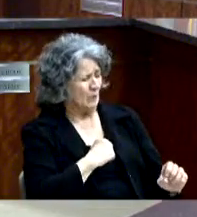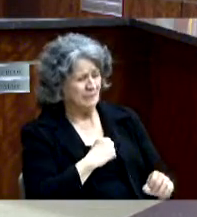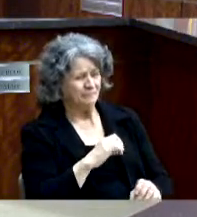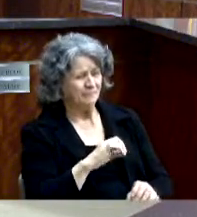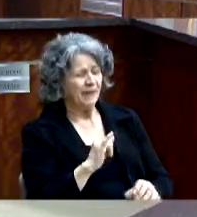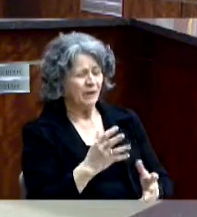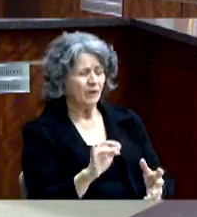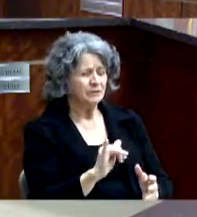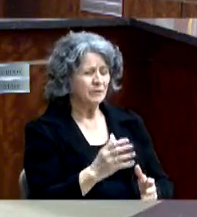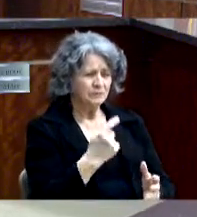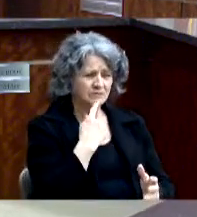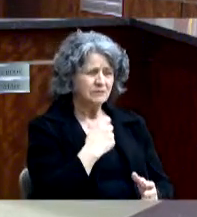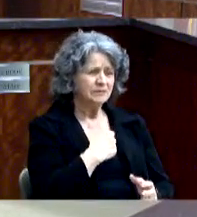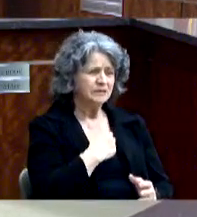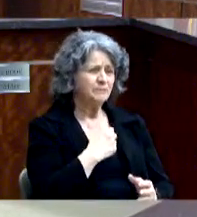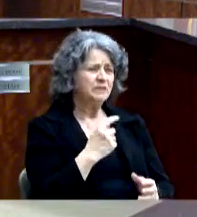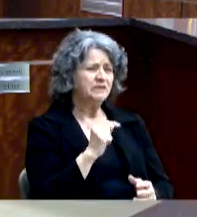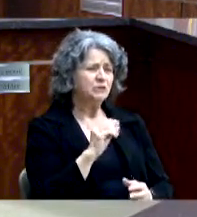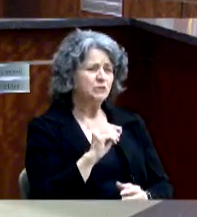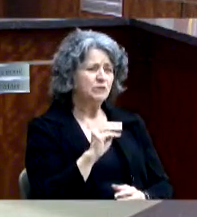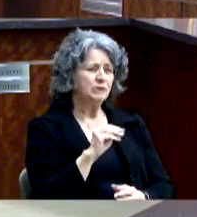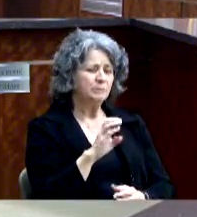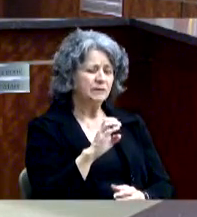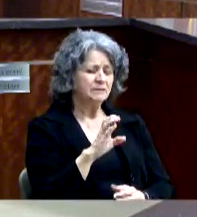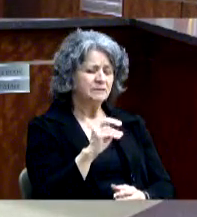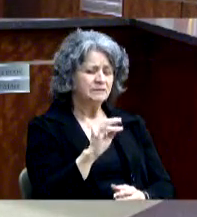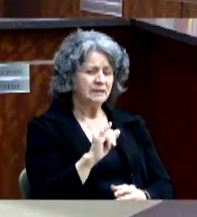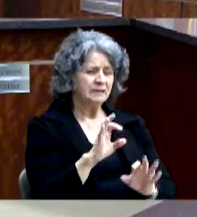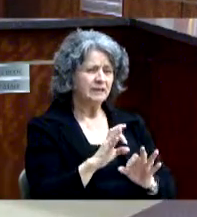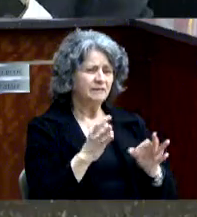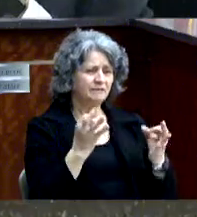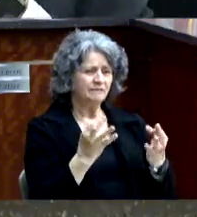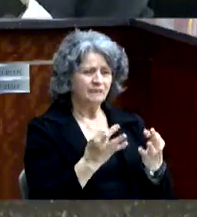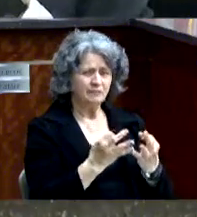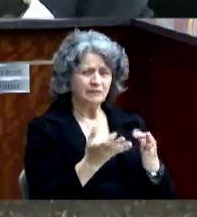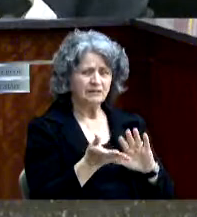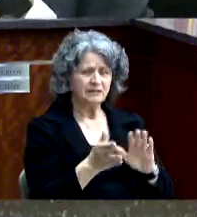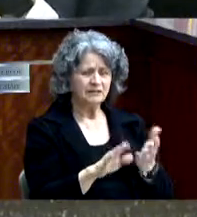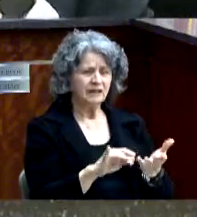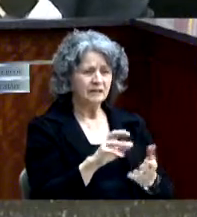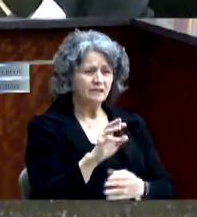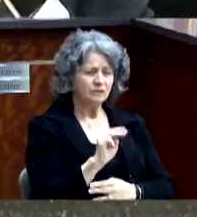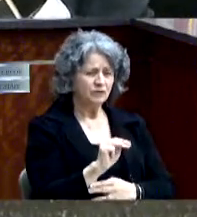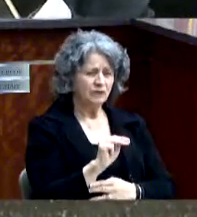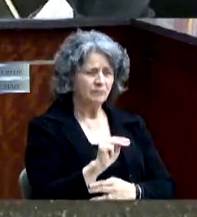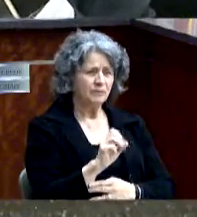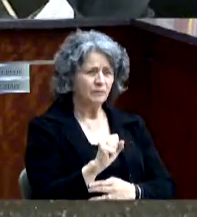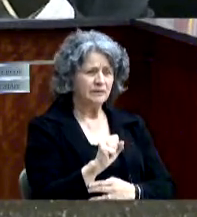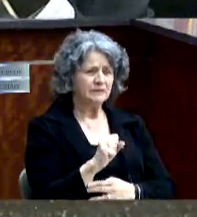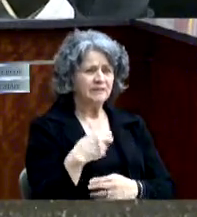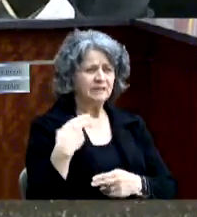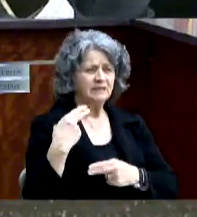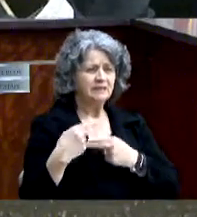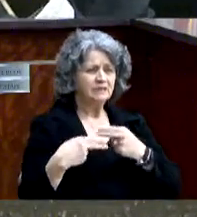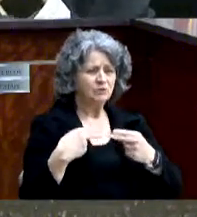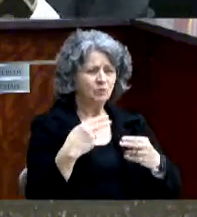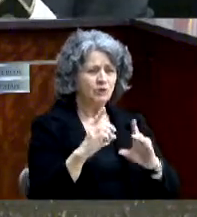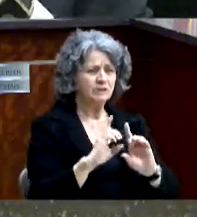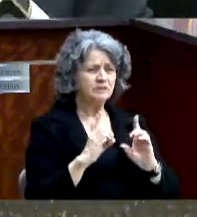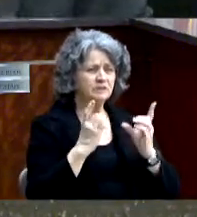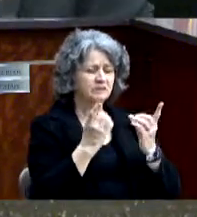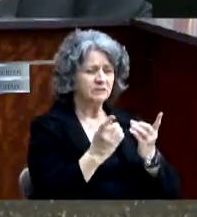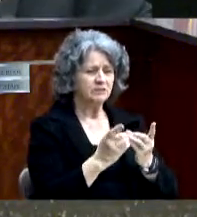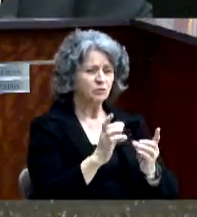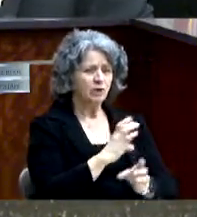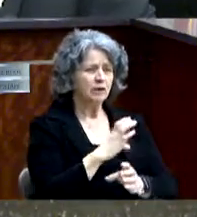the McSeany family in the passing of Jim. Jim was a current Historical District Commission member as